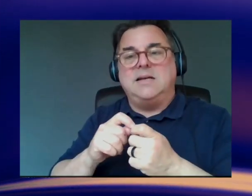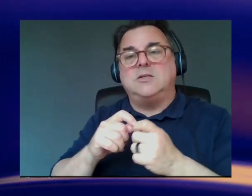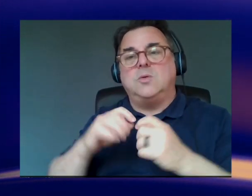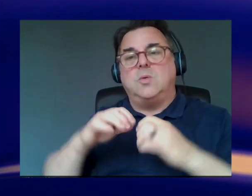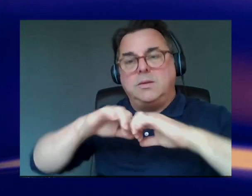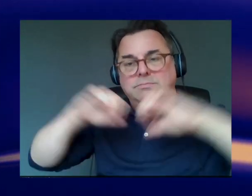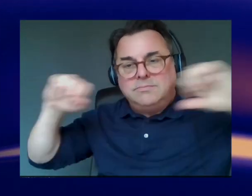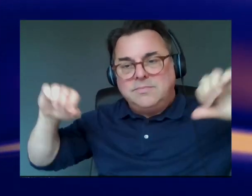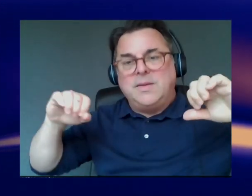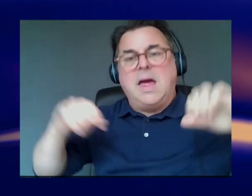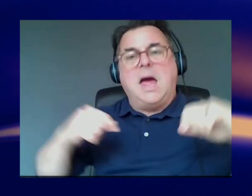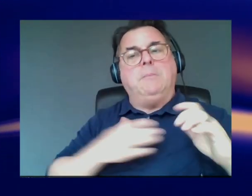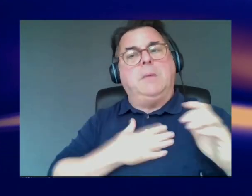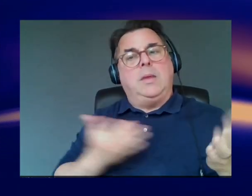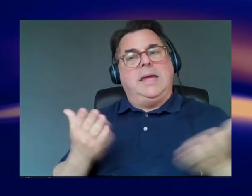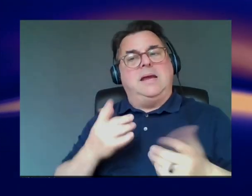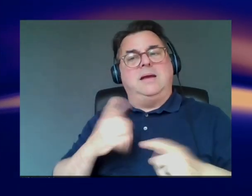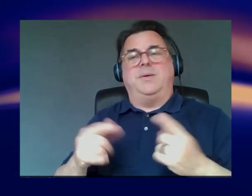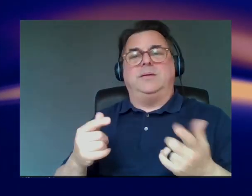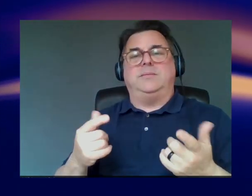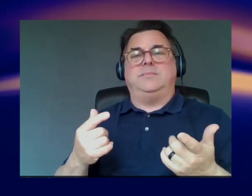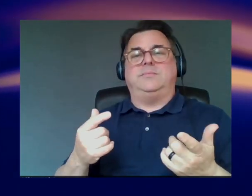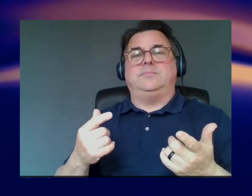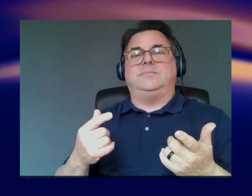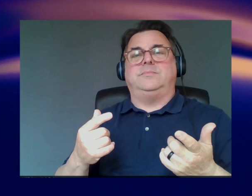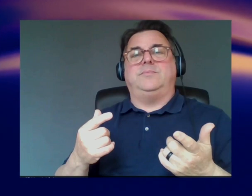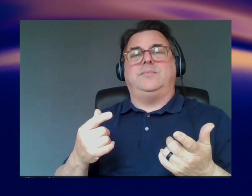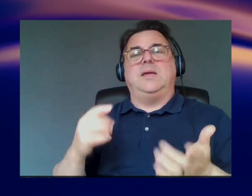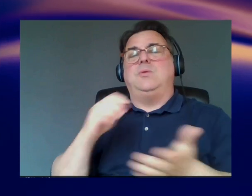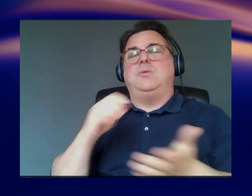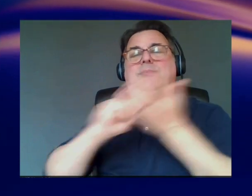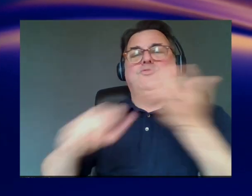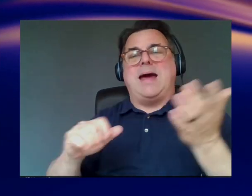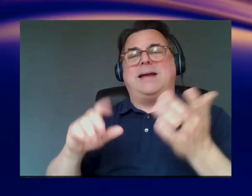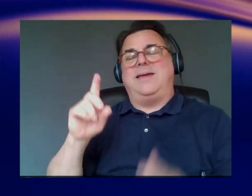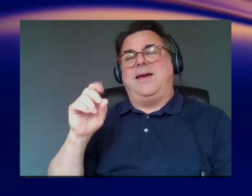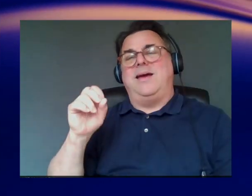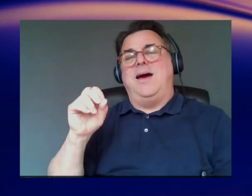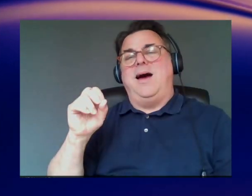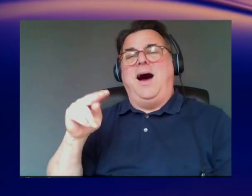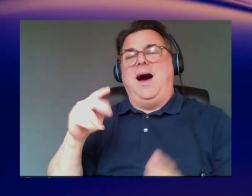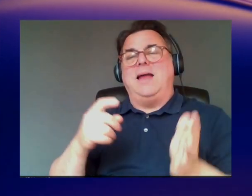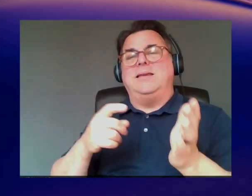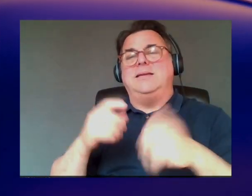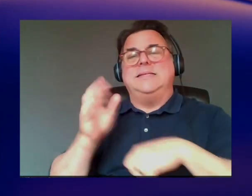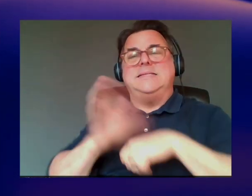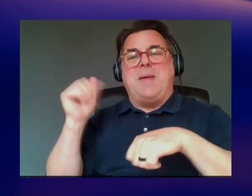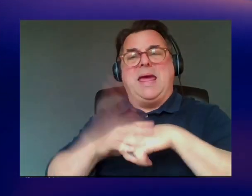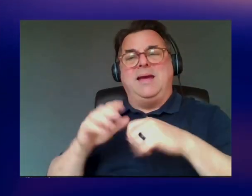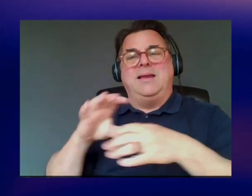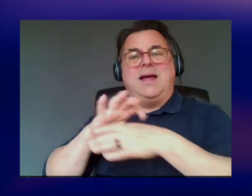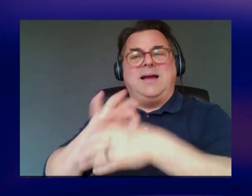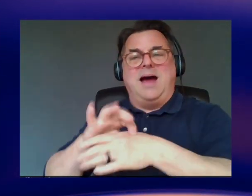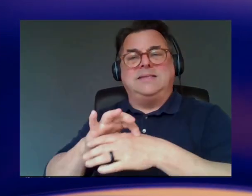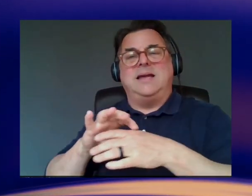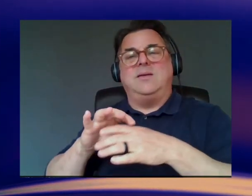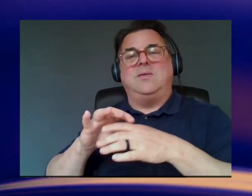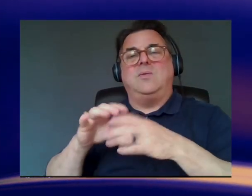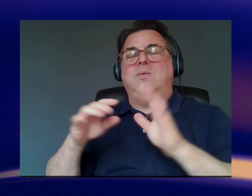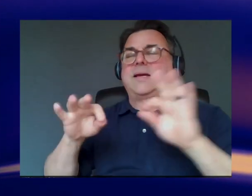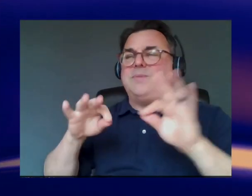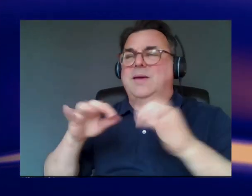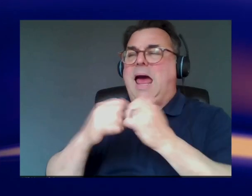Associate certification, having a hands-on lab built into it as well. So when Power Hour goes live and you're